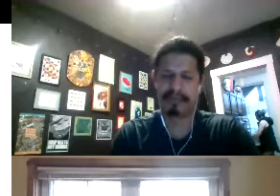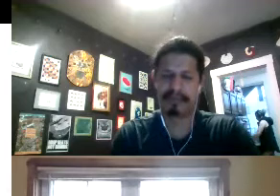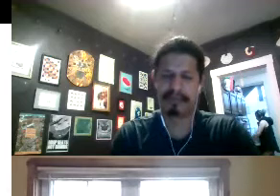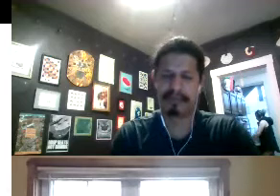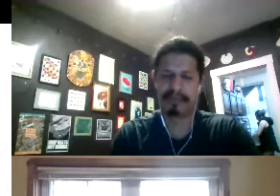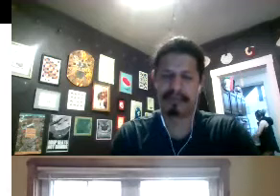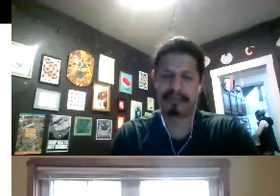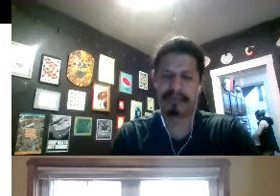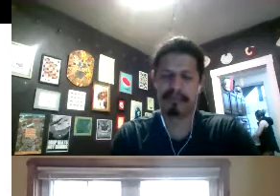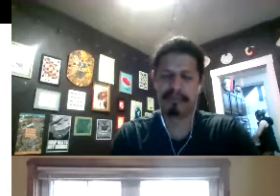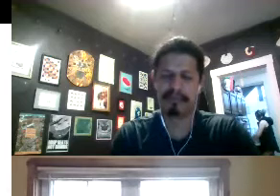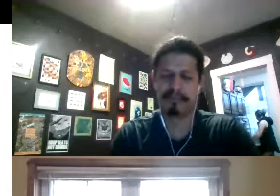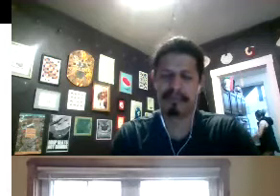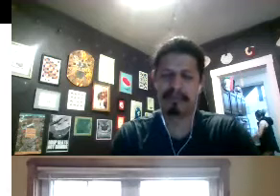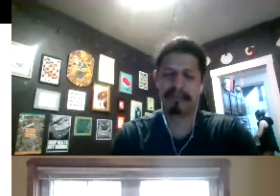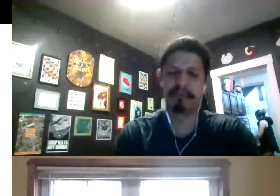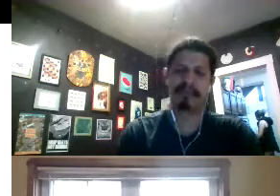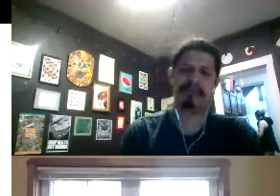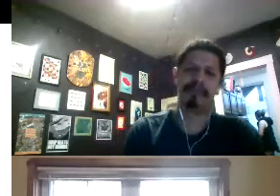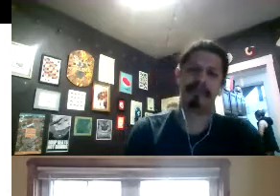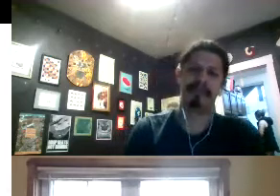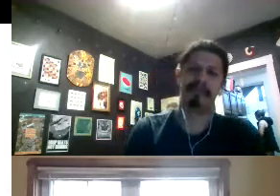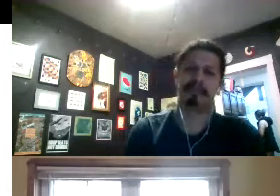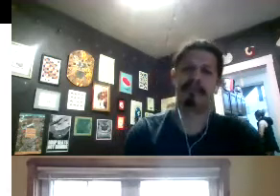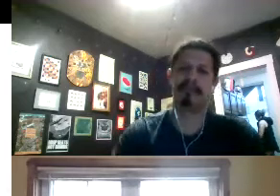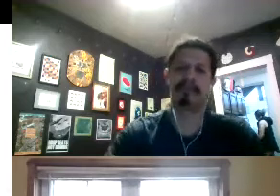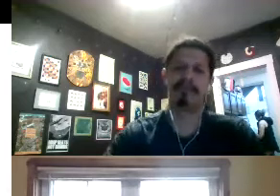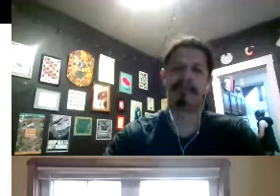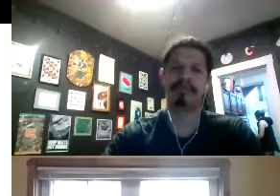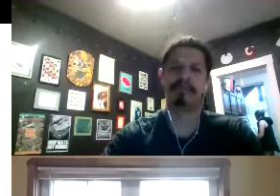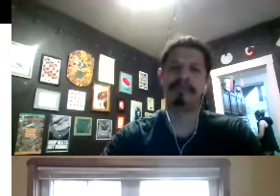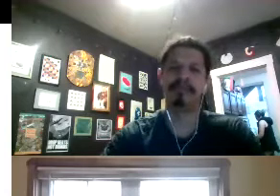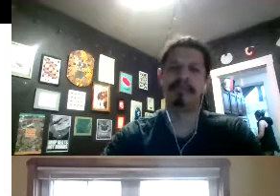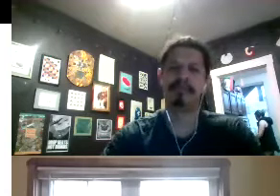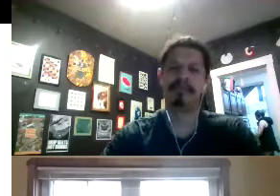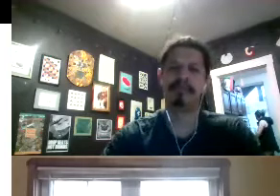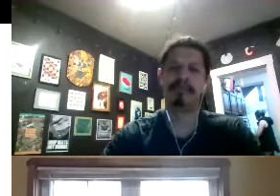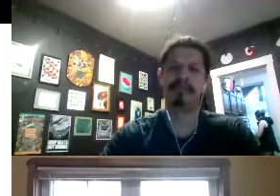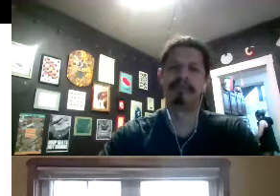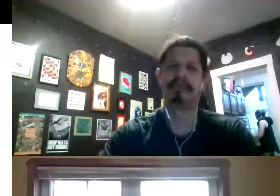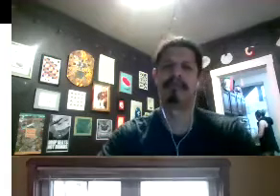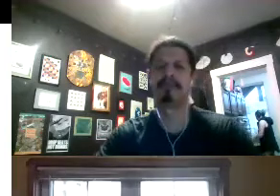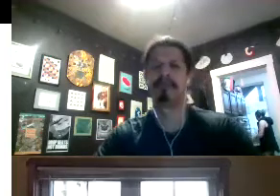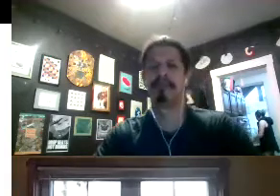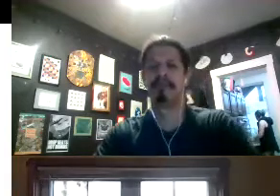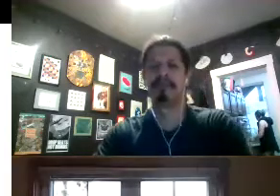like this. So 22 crashes in a 4-year, the most recent 4-year span that data is available